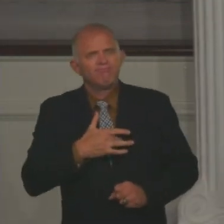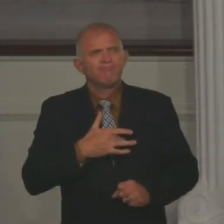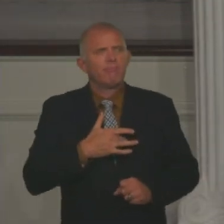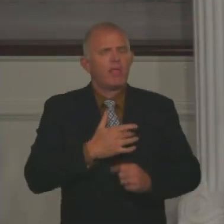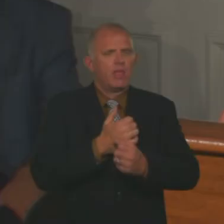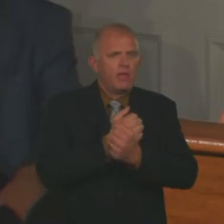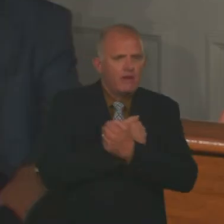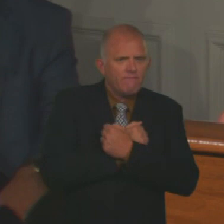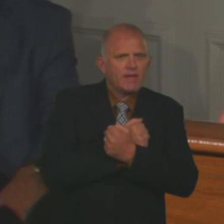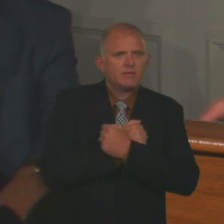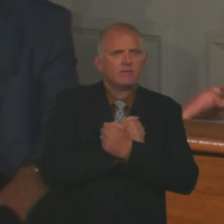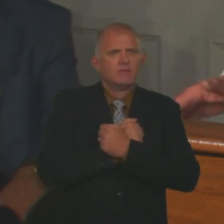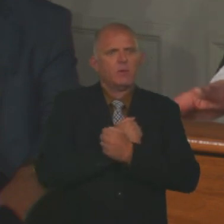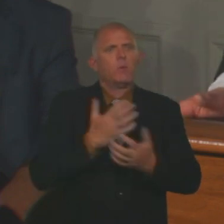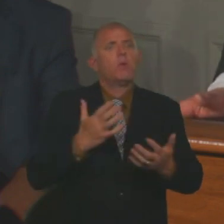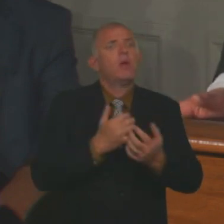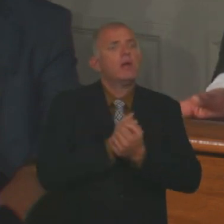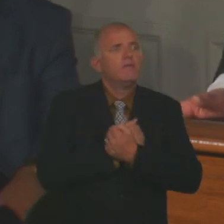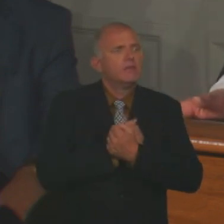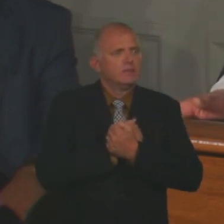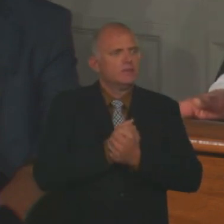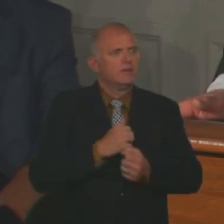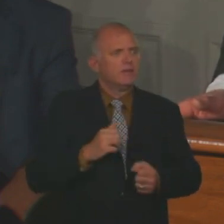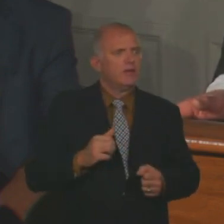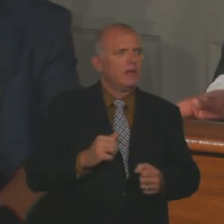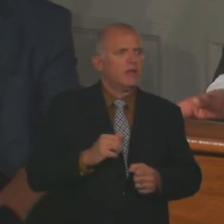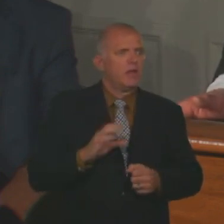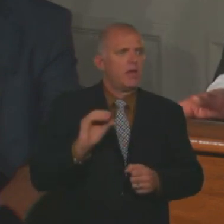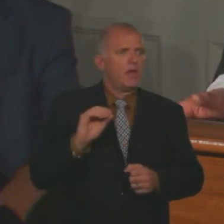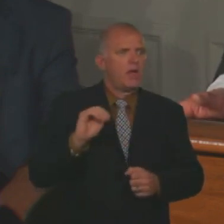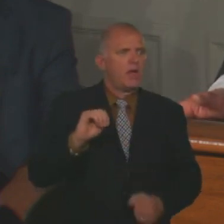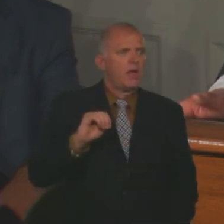is compassion? Compassion is love in action.